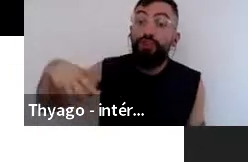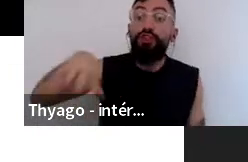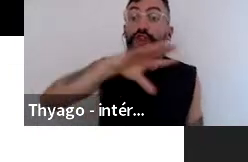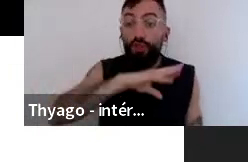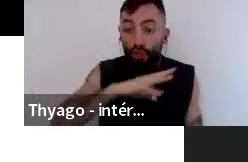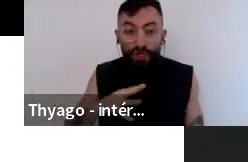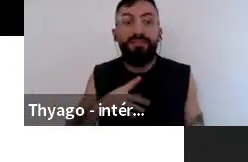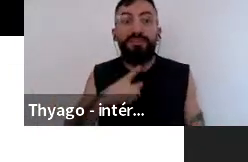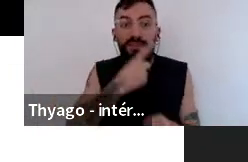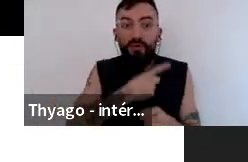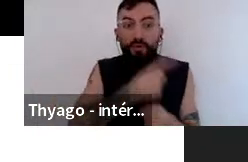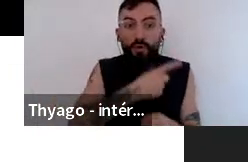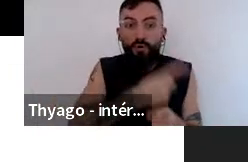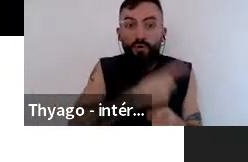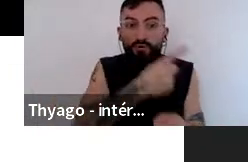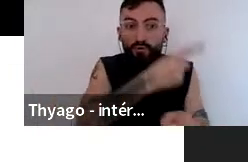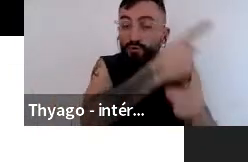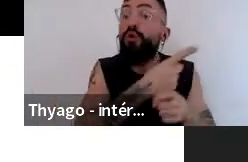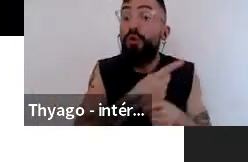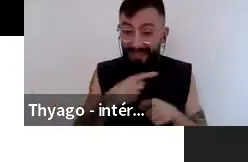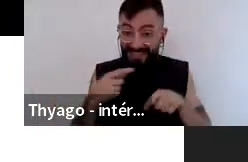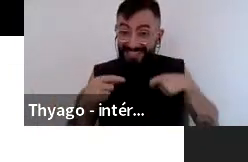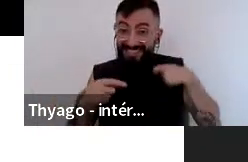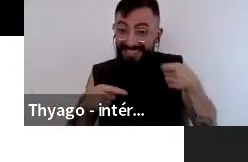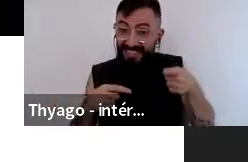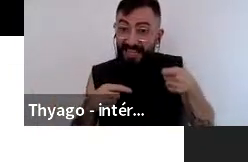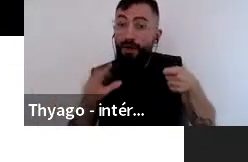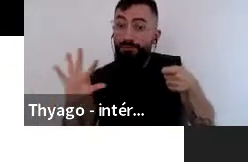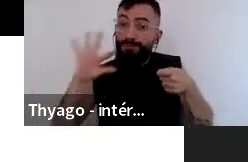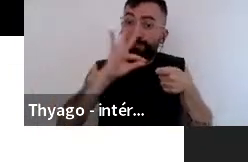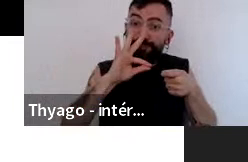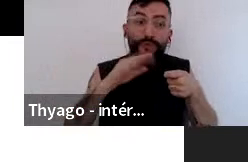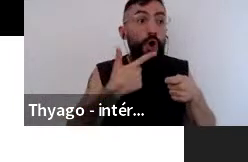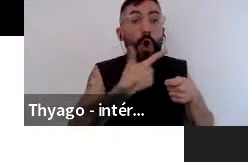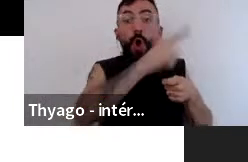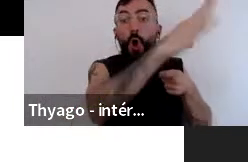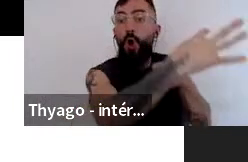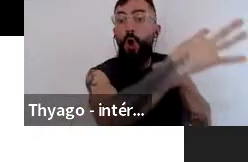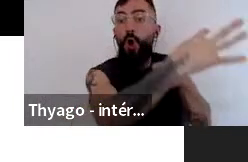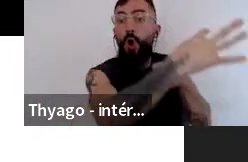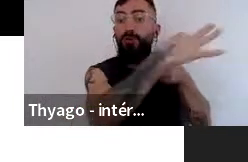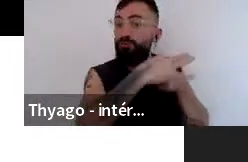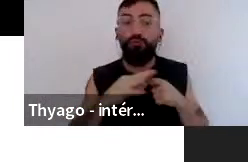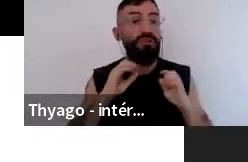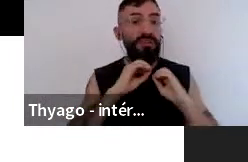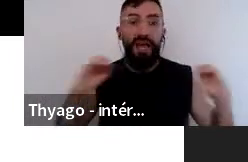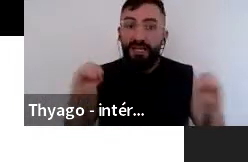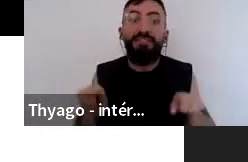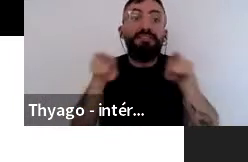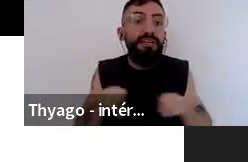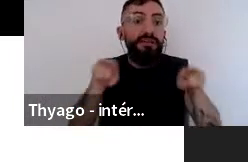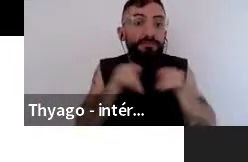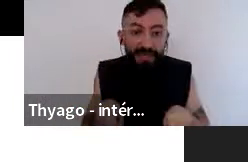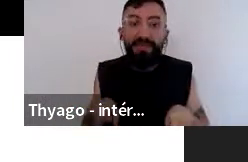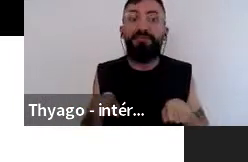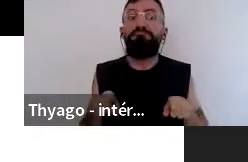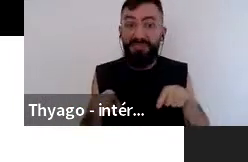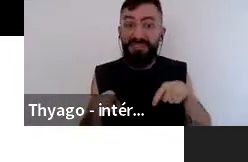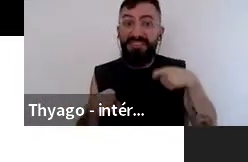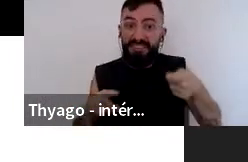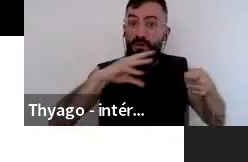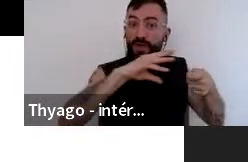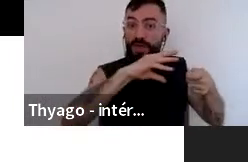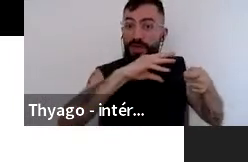no cases of affixation nor of reduplication in both types, sequential